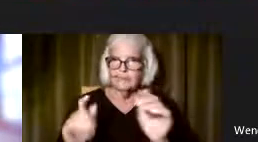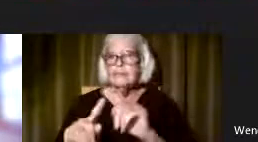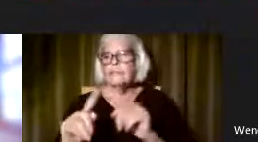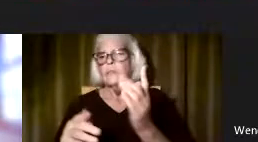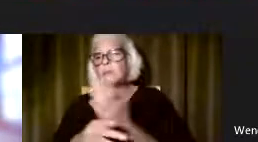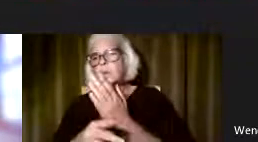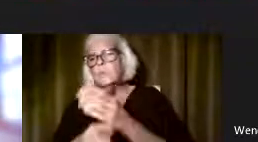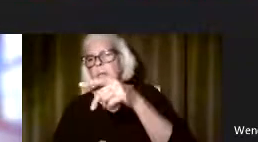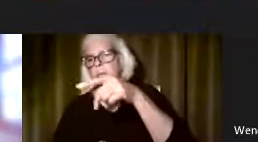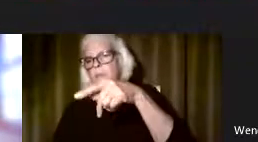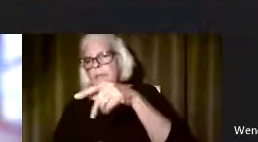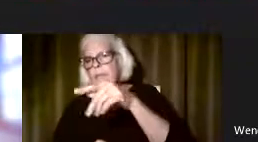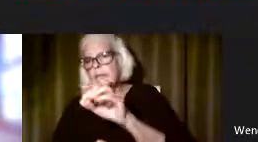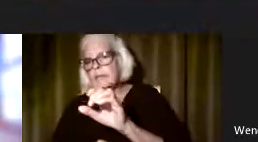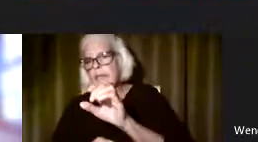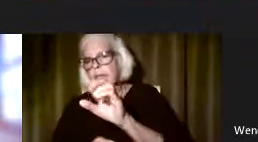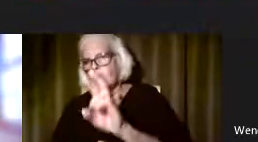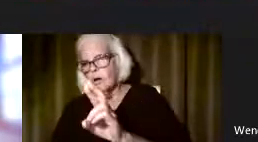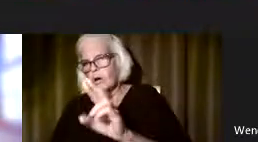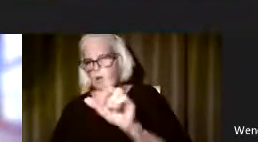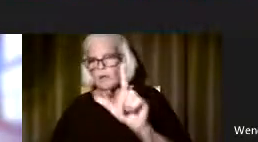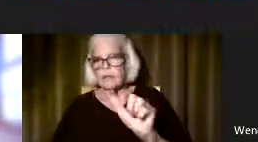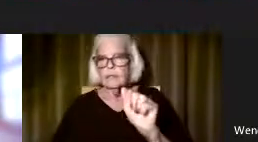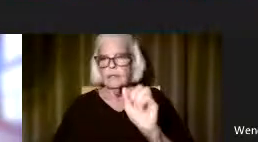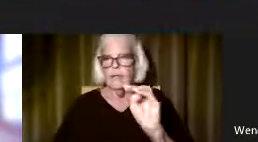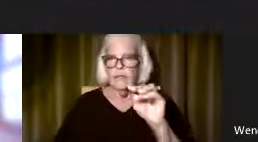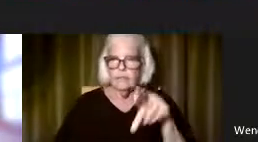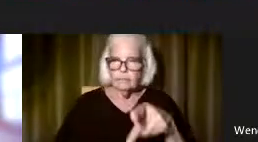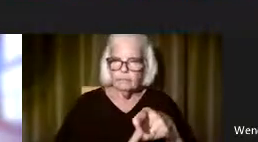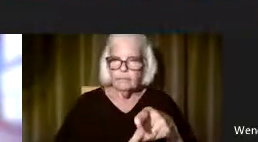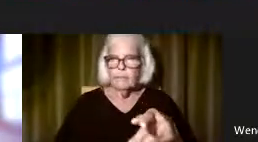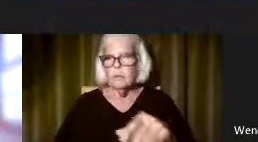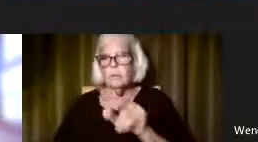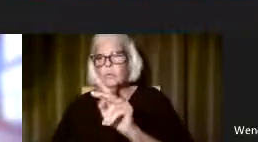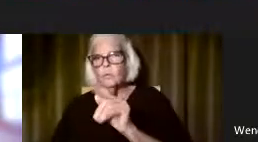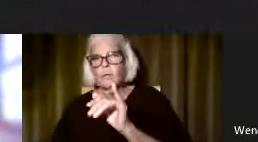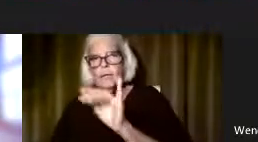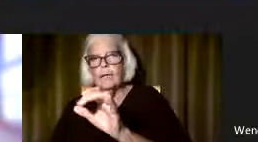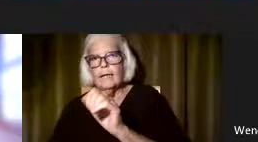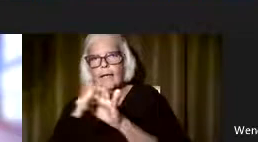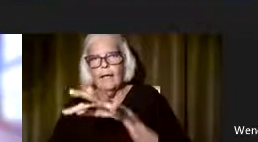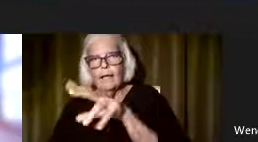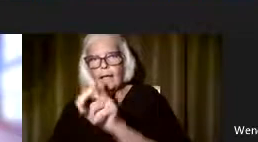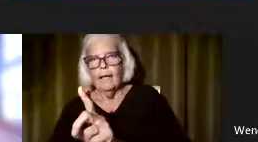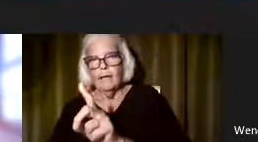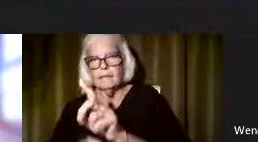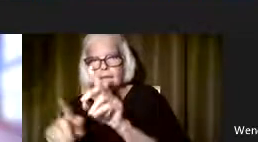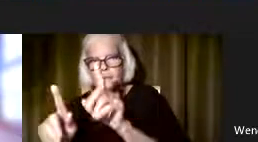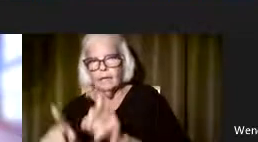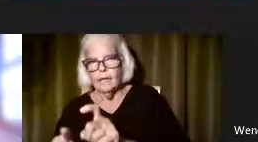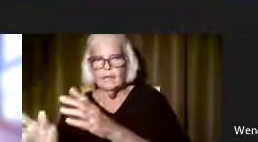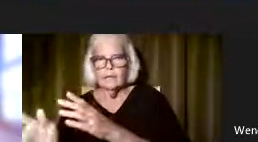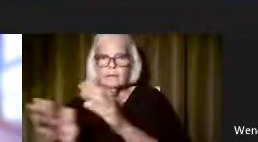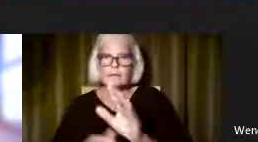a nucleic acid amplification test and an antigen test? When should I use one over